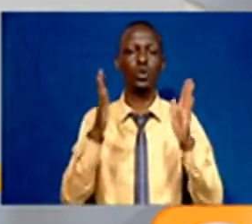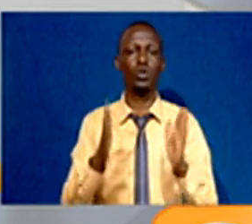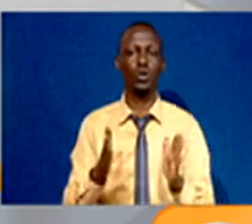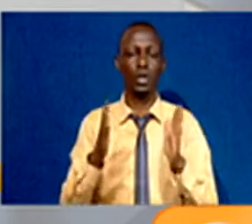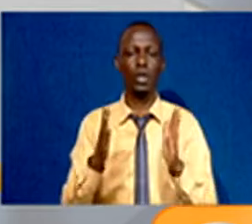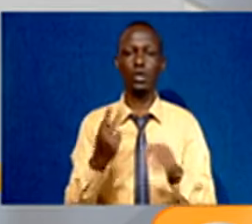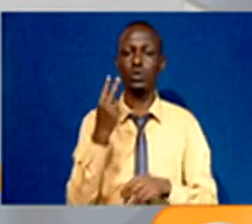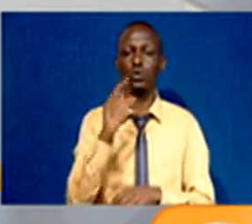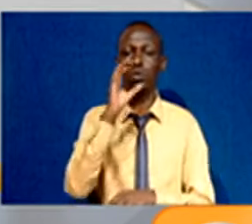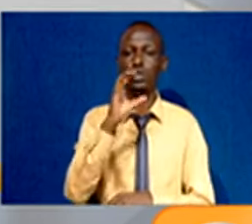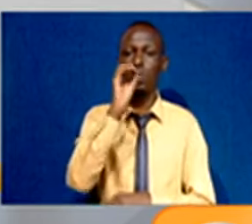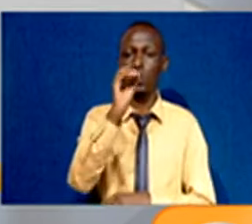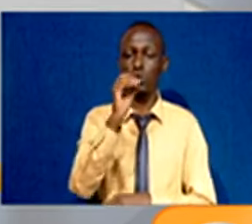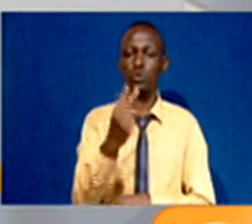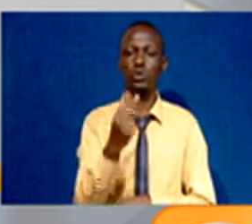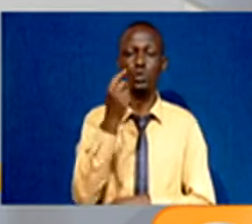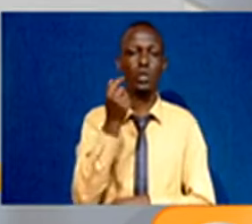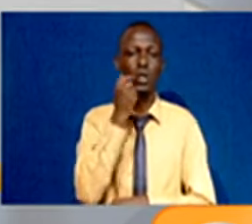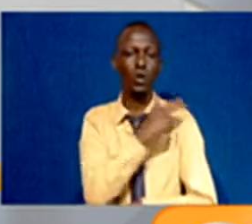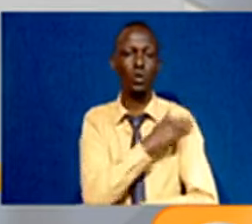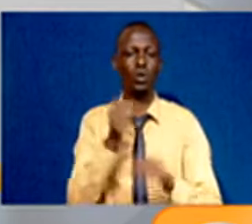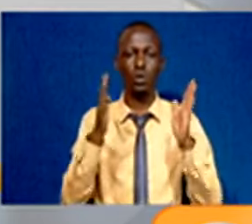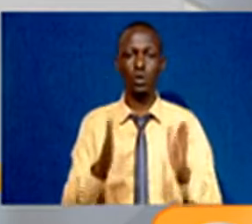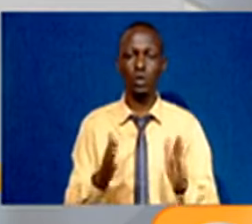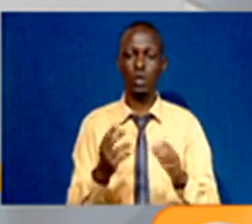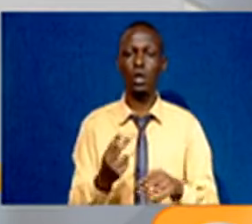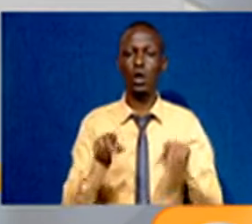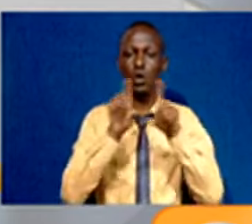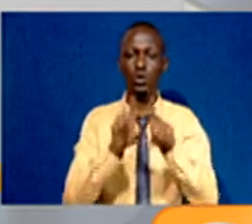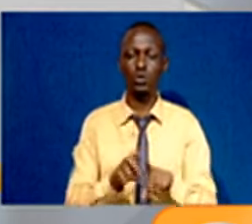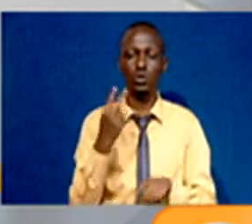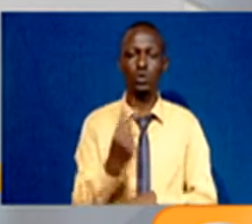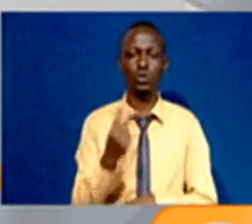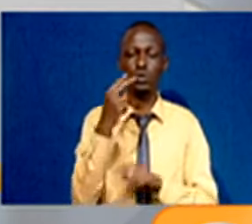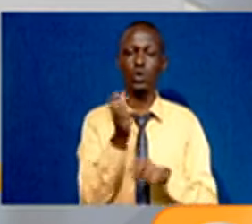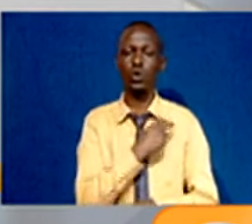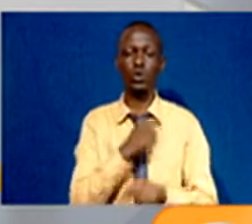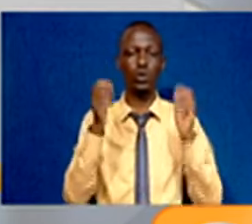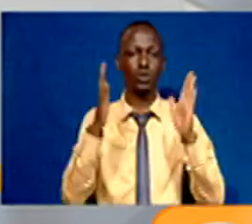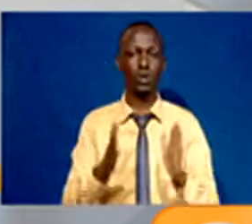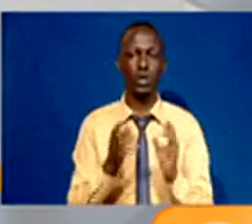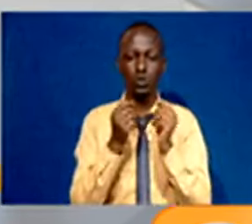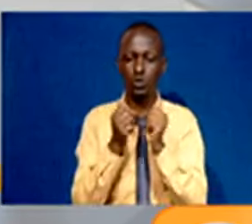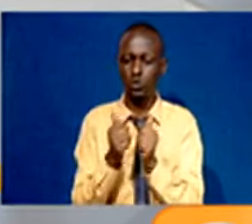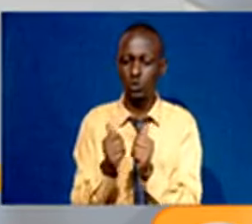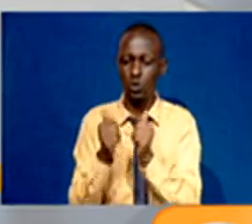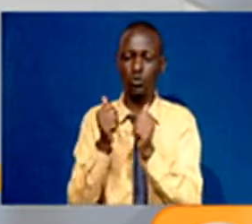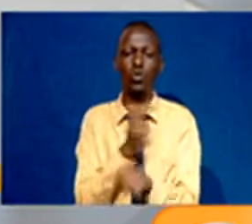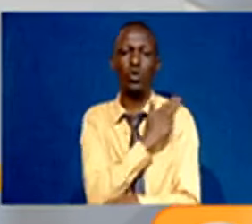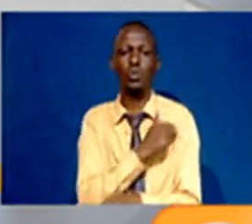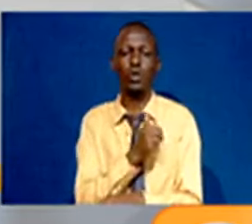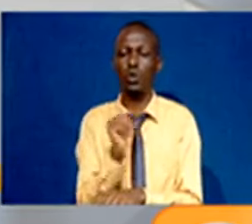2 medical officers, 2 dental officers, 2 pharmacists, and at least 2 consultants to handle emergencies for all